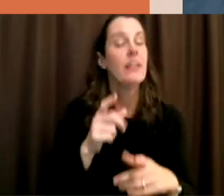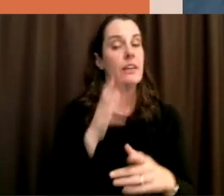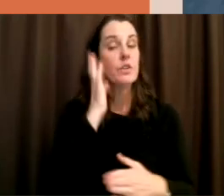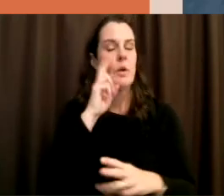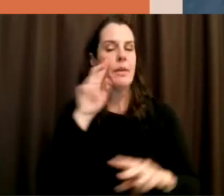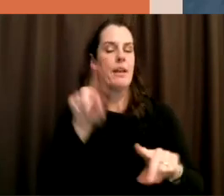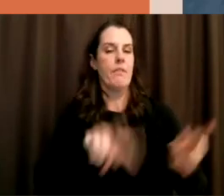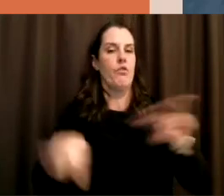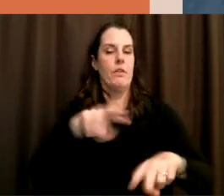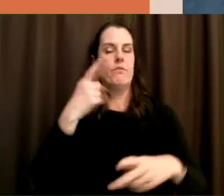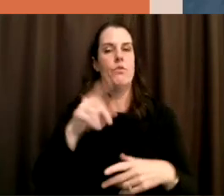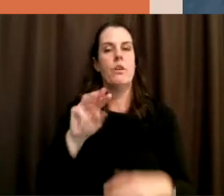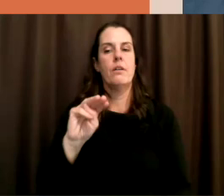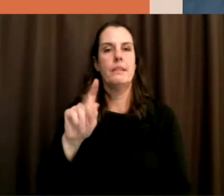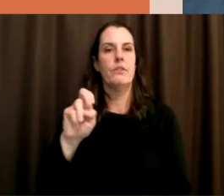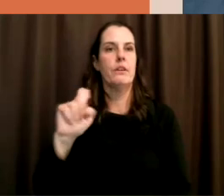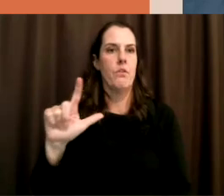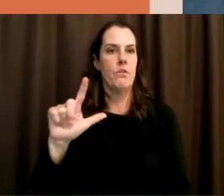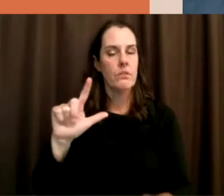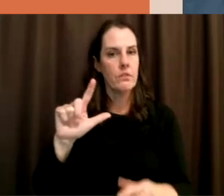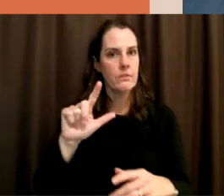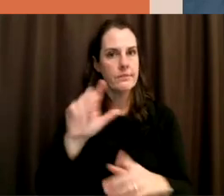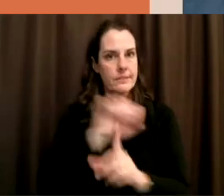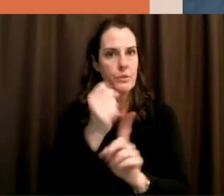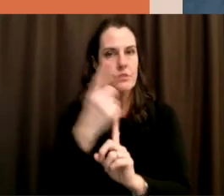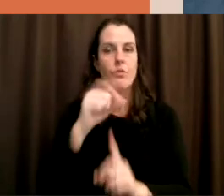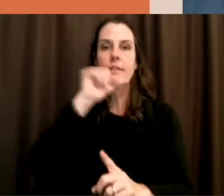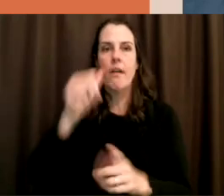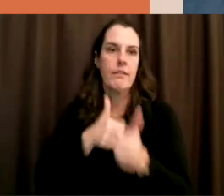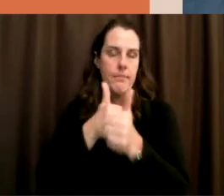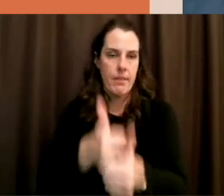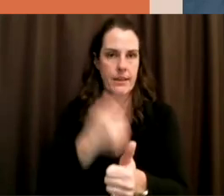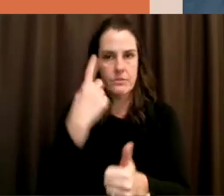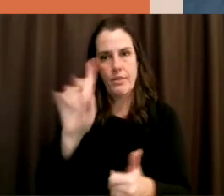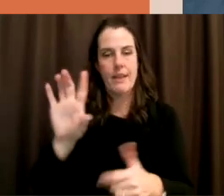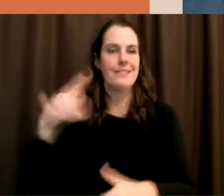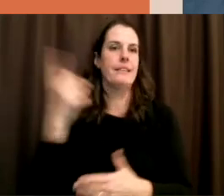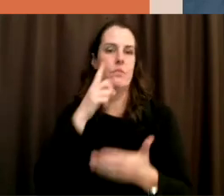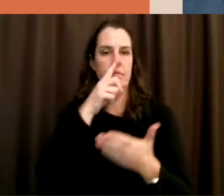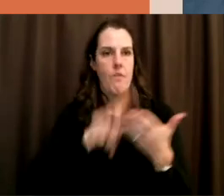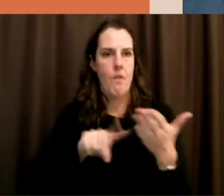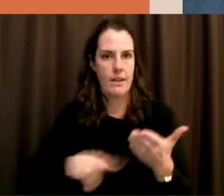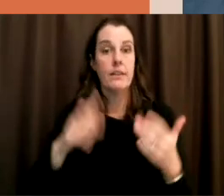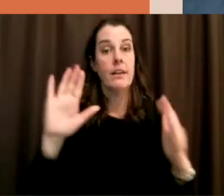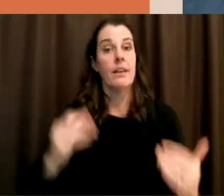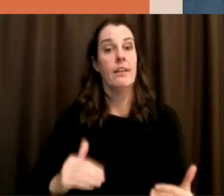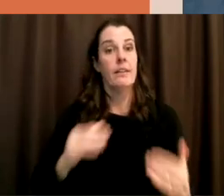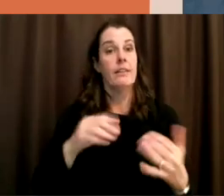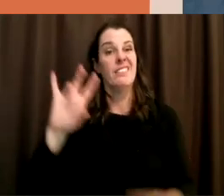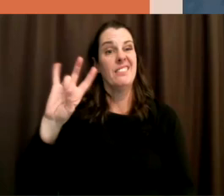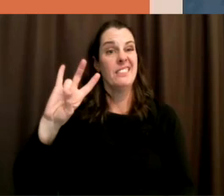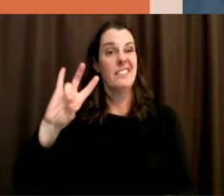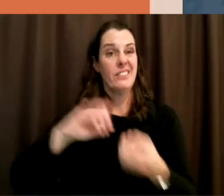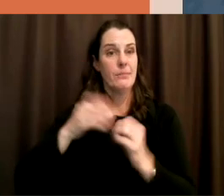for material instances of non-compliance during the single audit. And finally, site visits